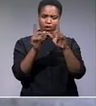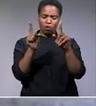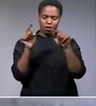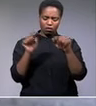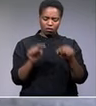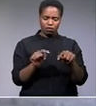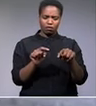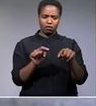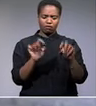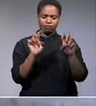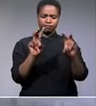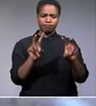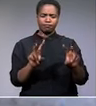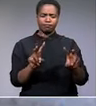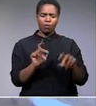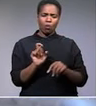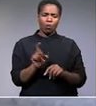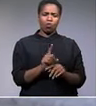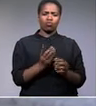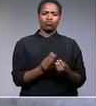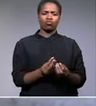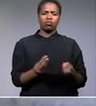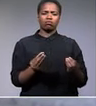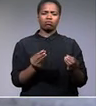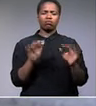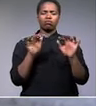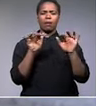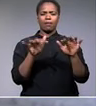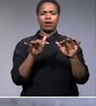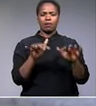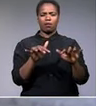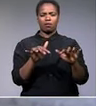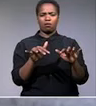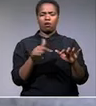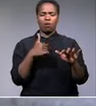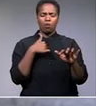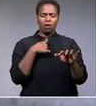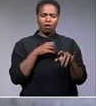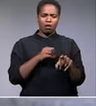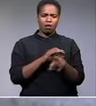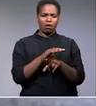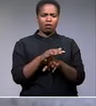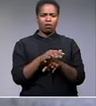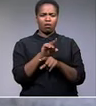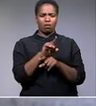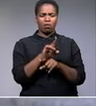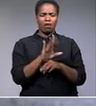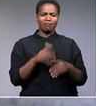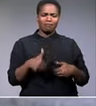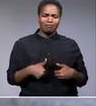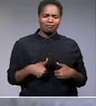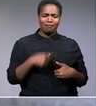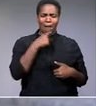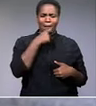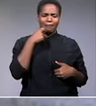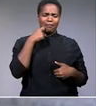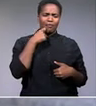bring relief to all those children and people exhausted by war and famine.